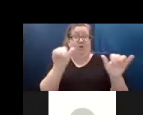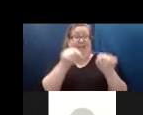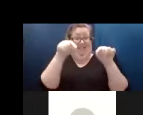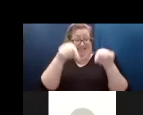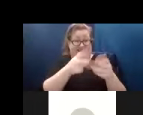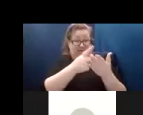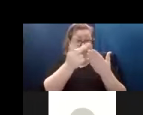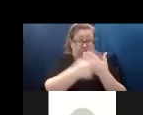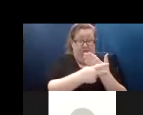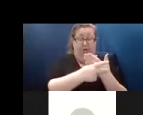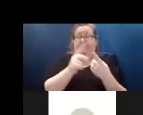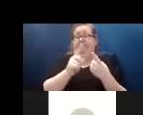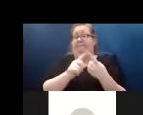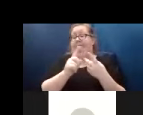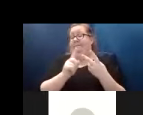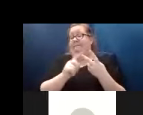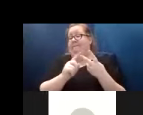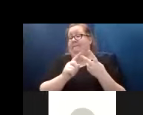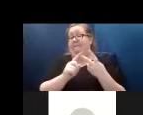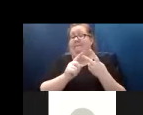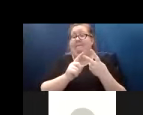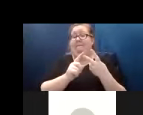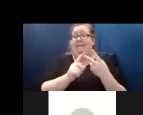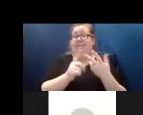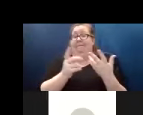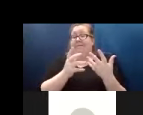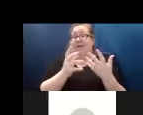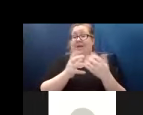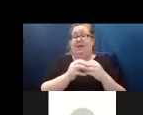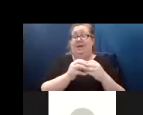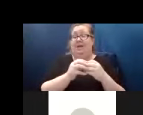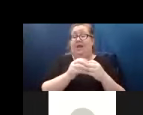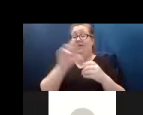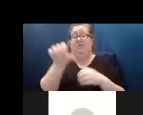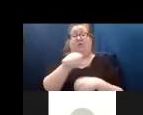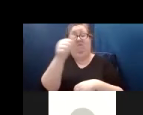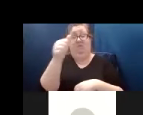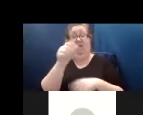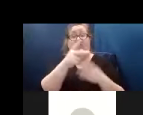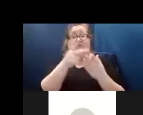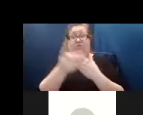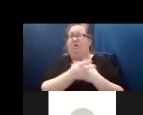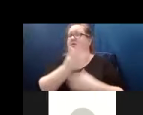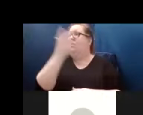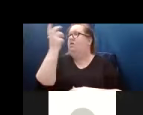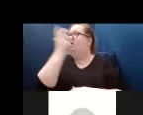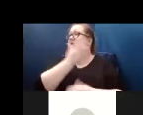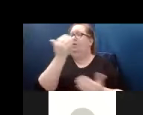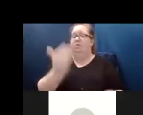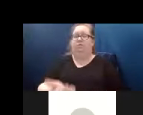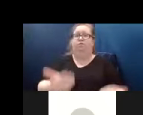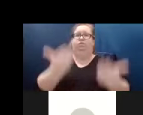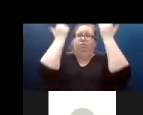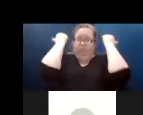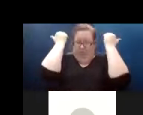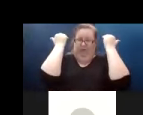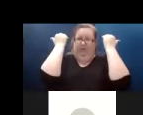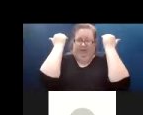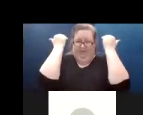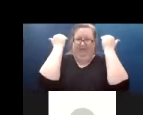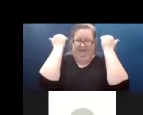and the resiliency, as well as others, it's been overwhelming